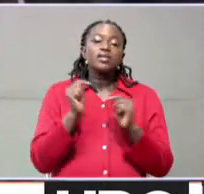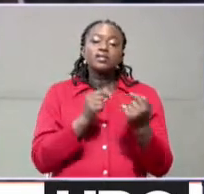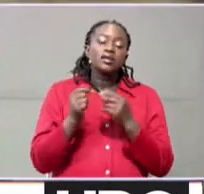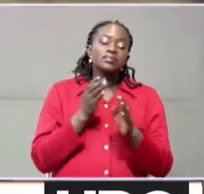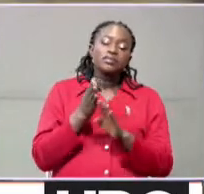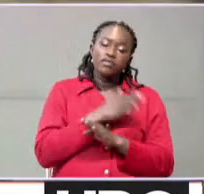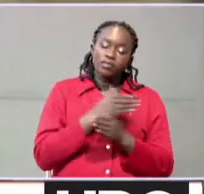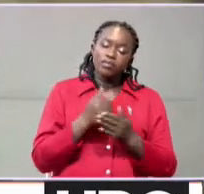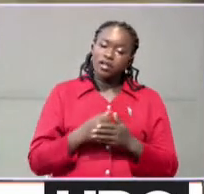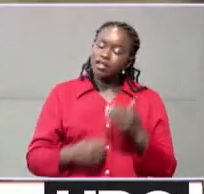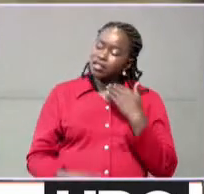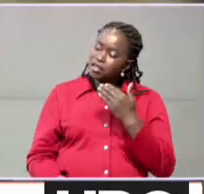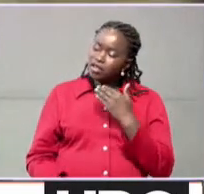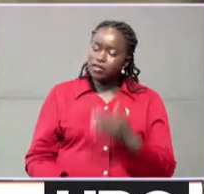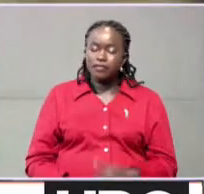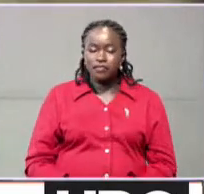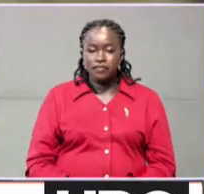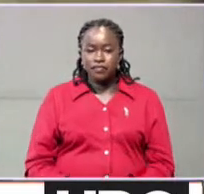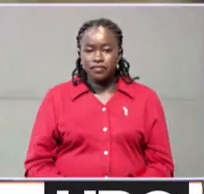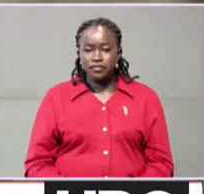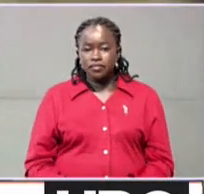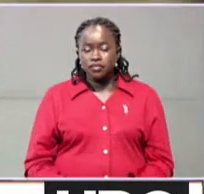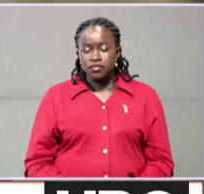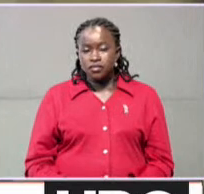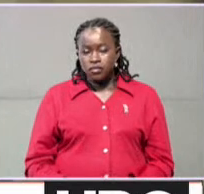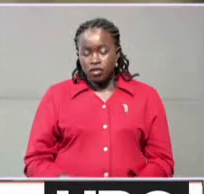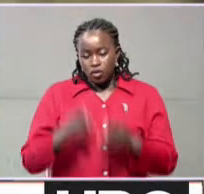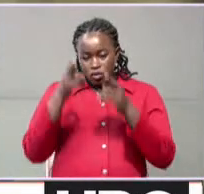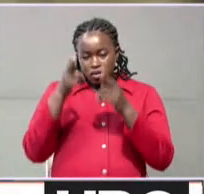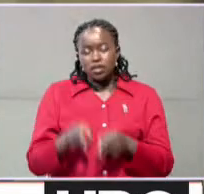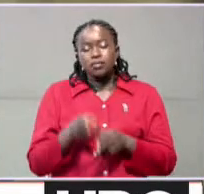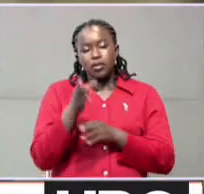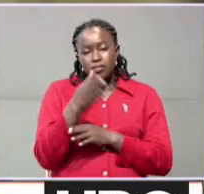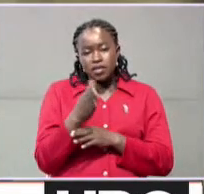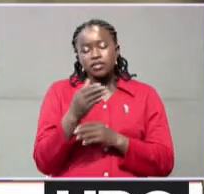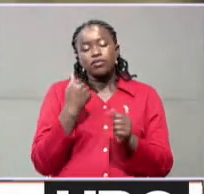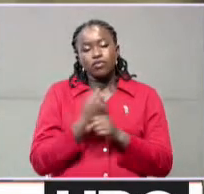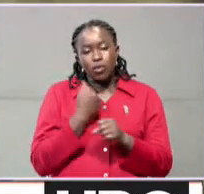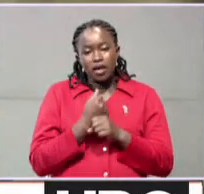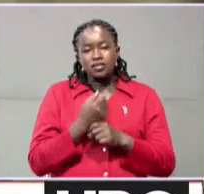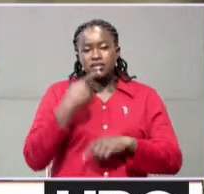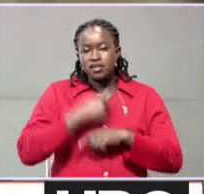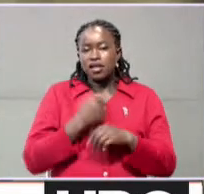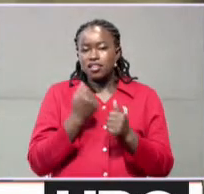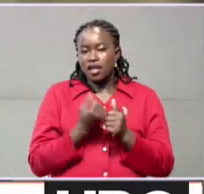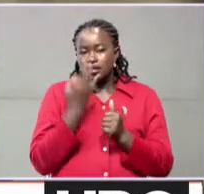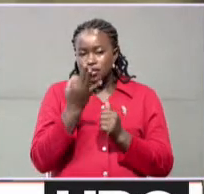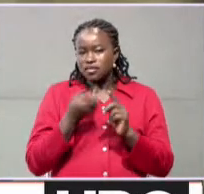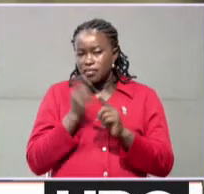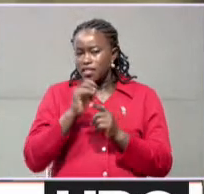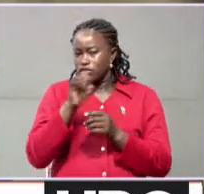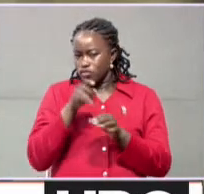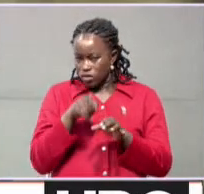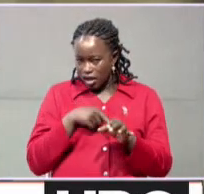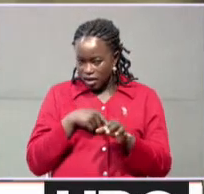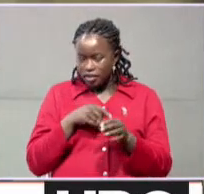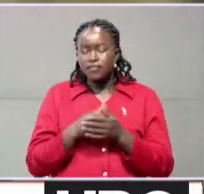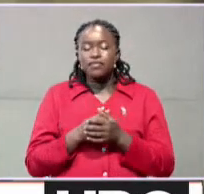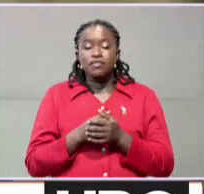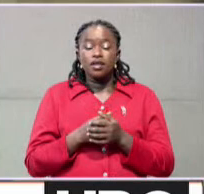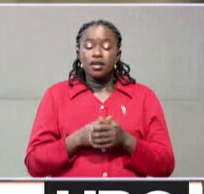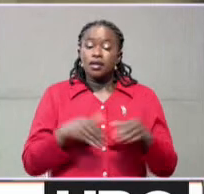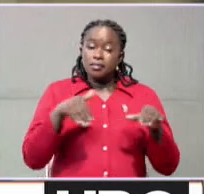honestly honorable minister works on 13th of july the member of